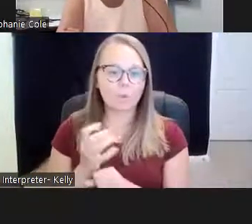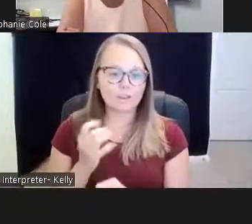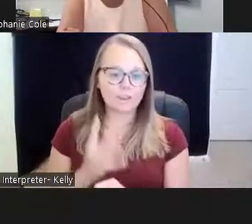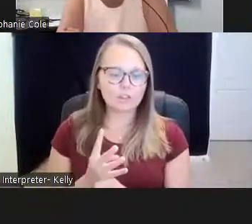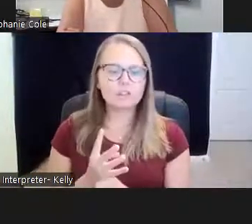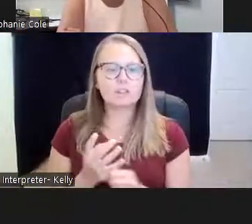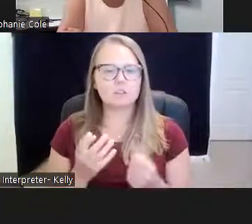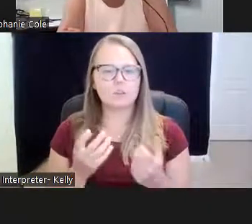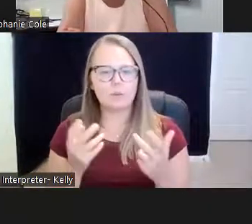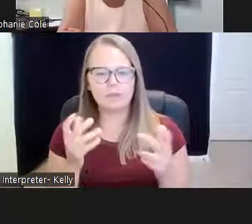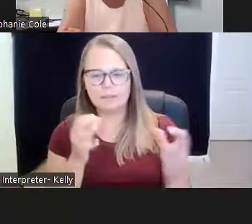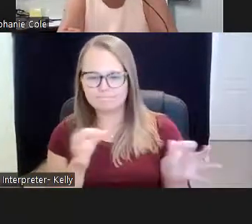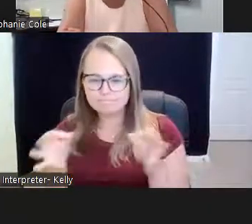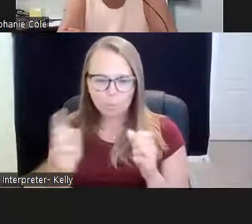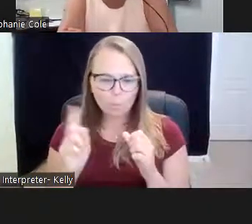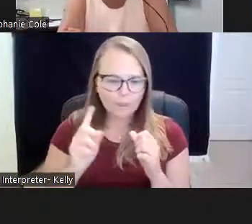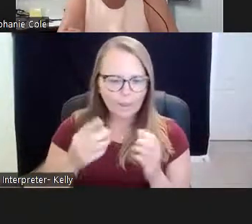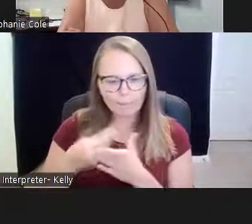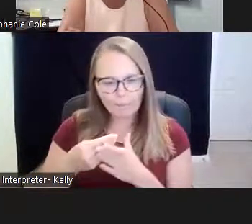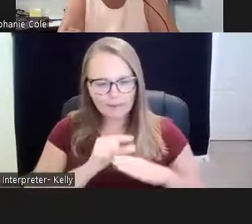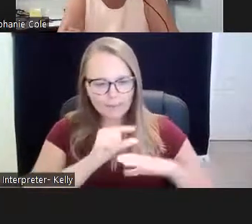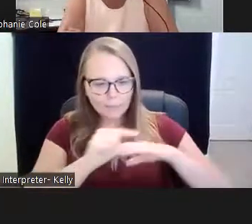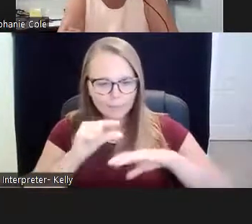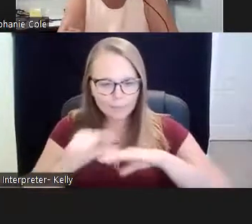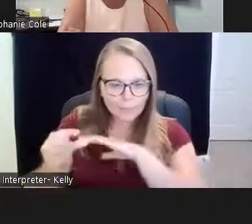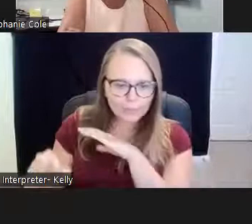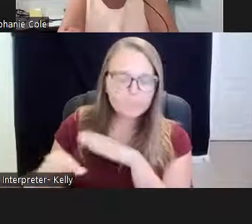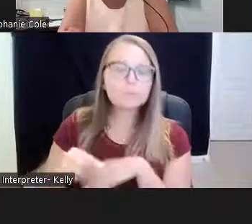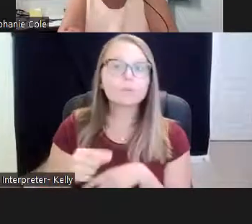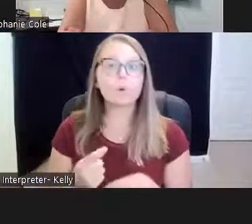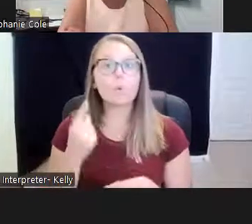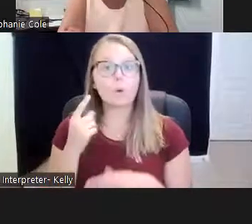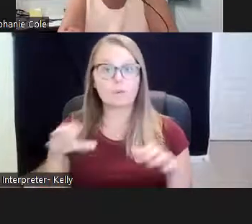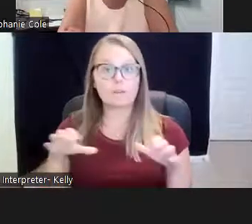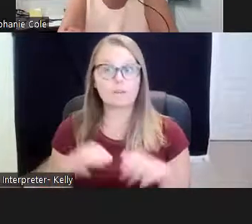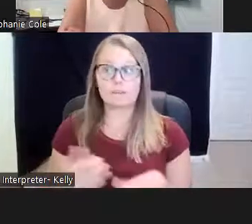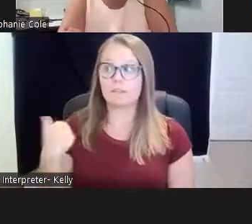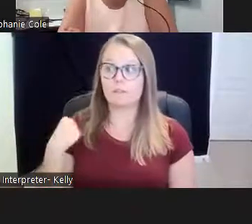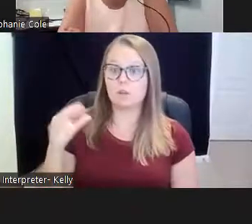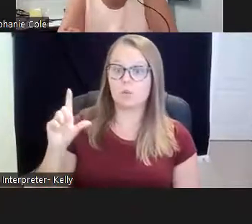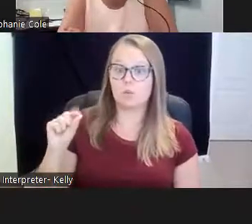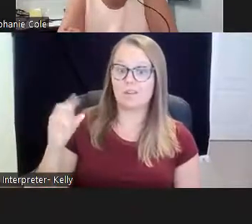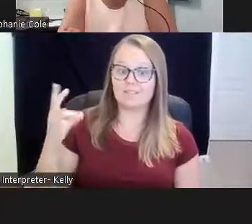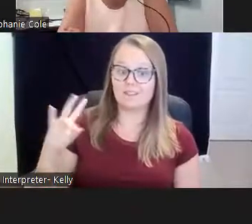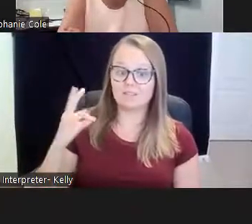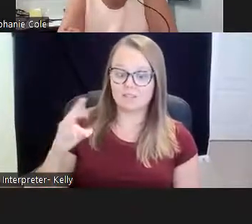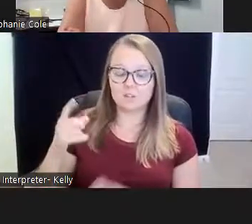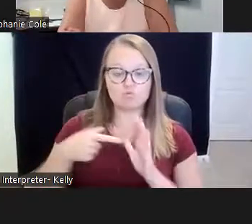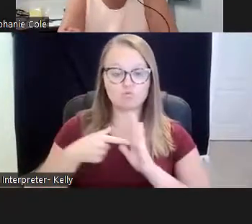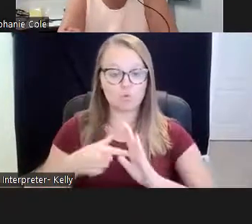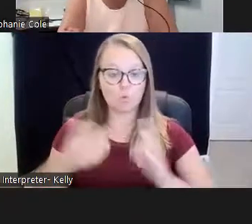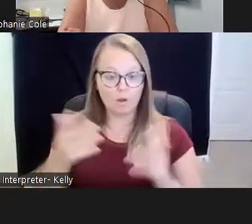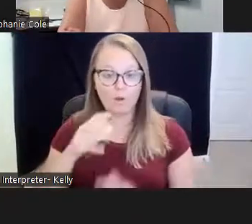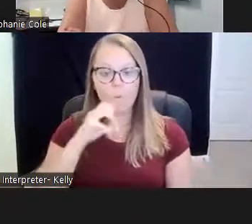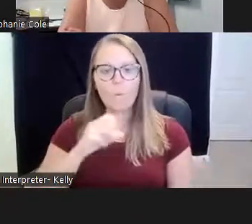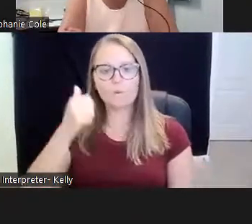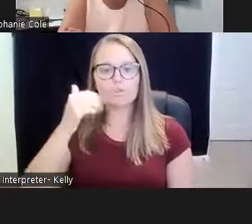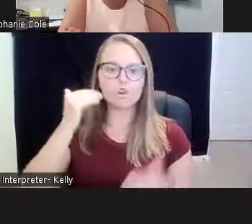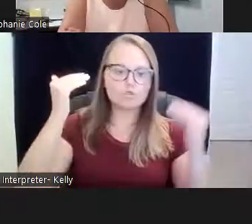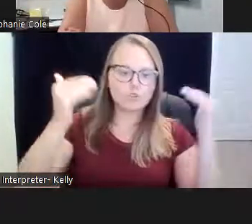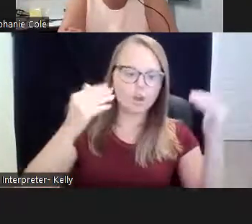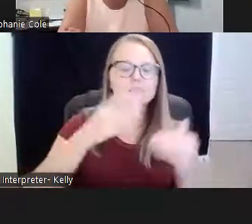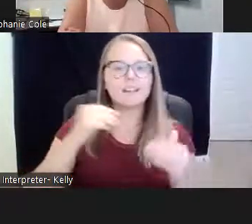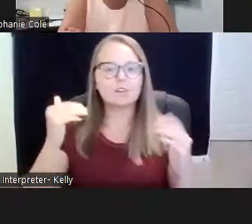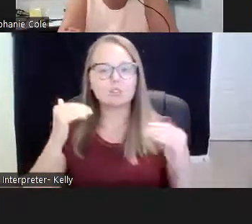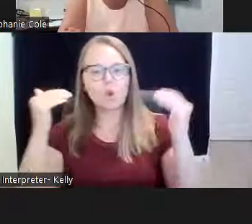funding should go for our department. The one we conducted in 2017 revealed that older adults and adults with